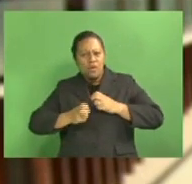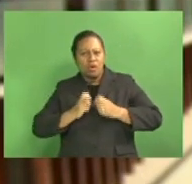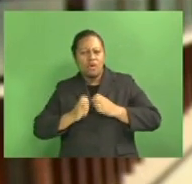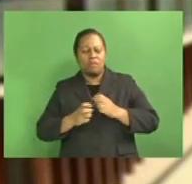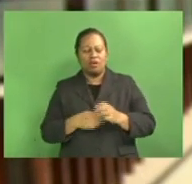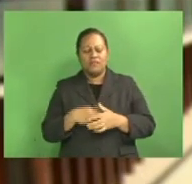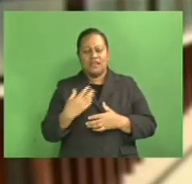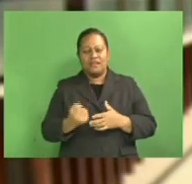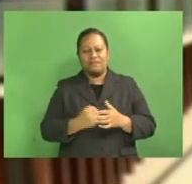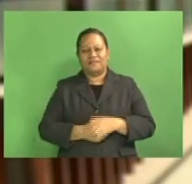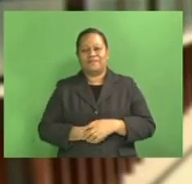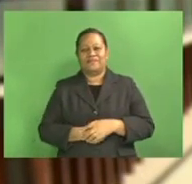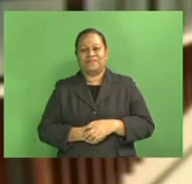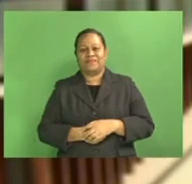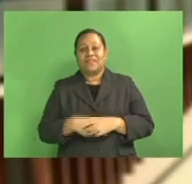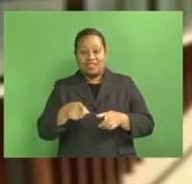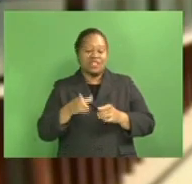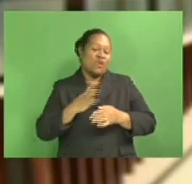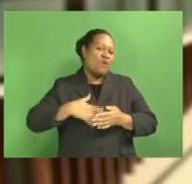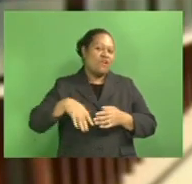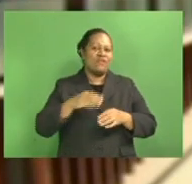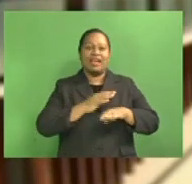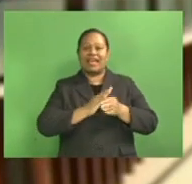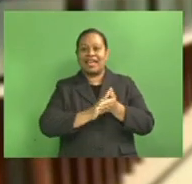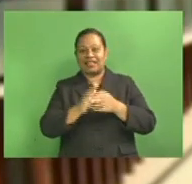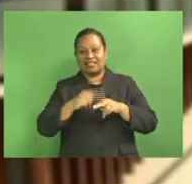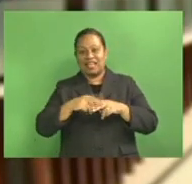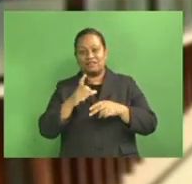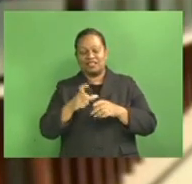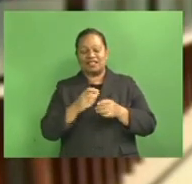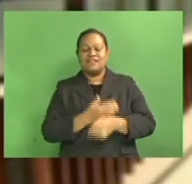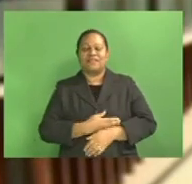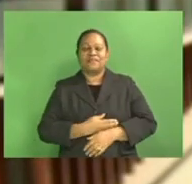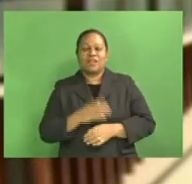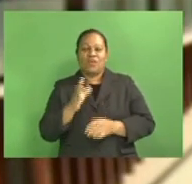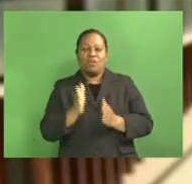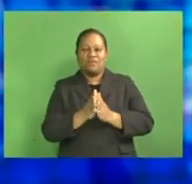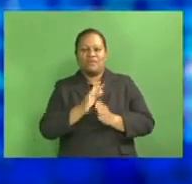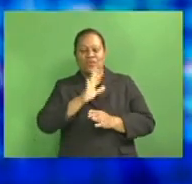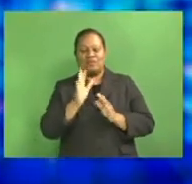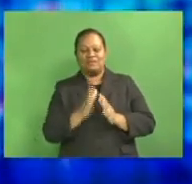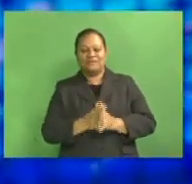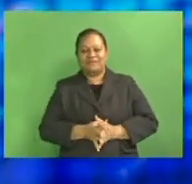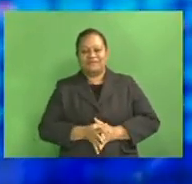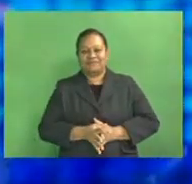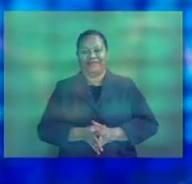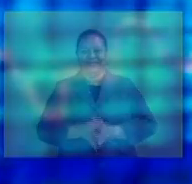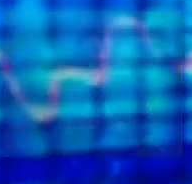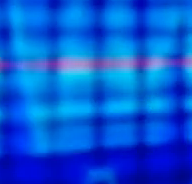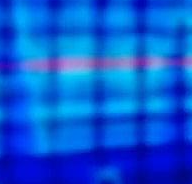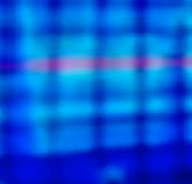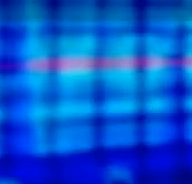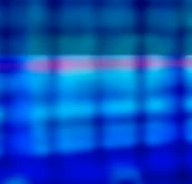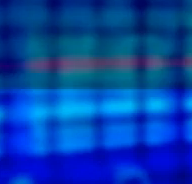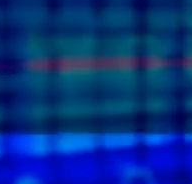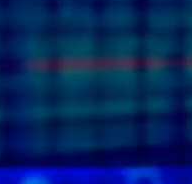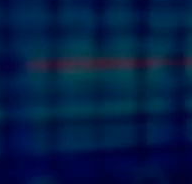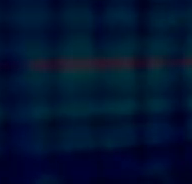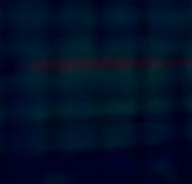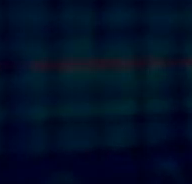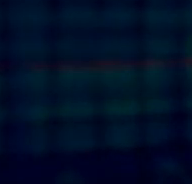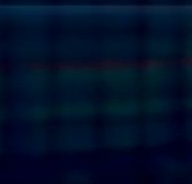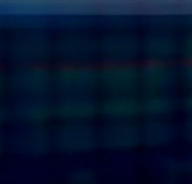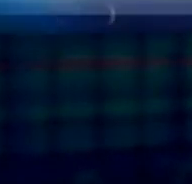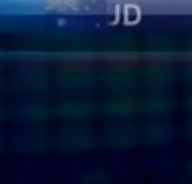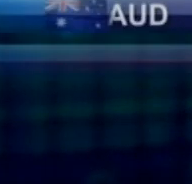stimulus package. And that's all from HFC Bank for this week. Have a wonderful weekend. Vinaka. Turning to today's local exchange rates as